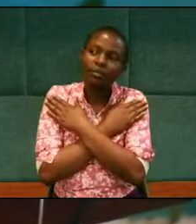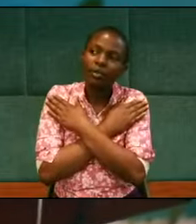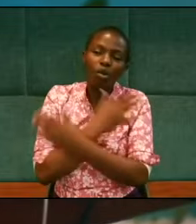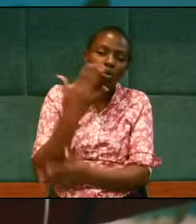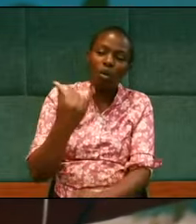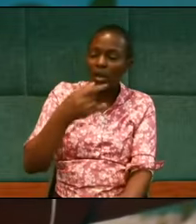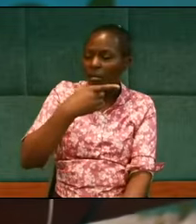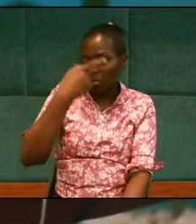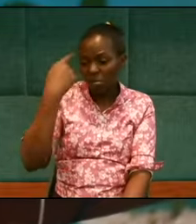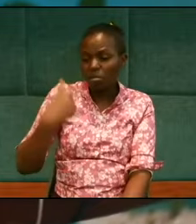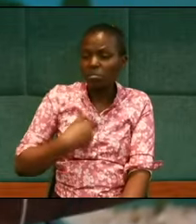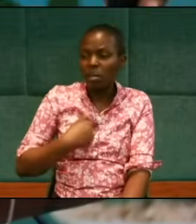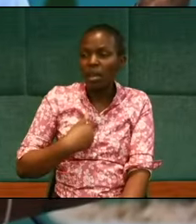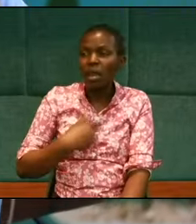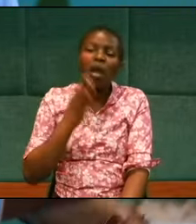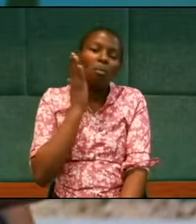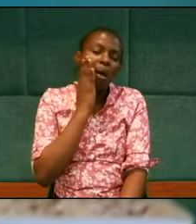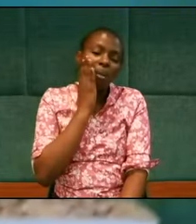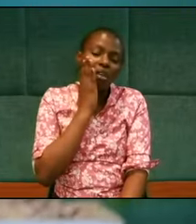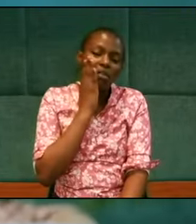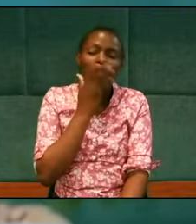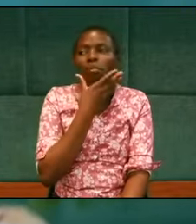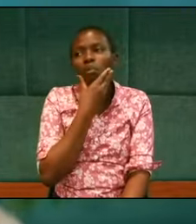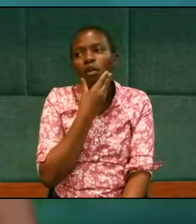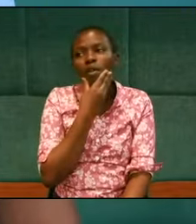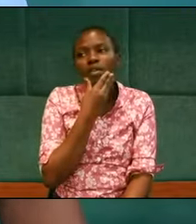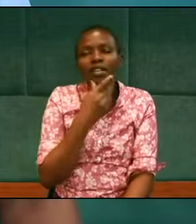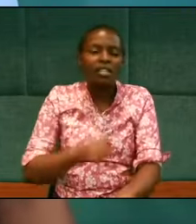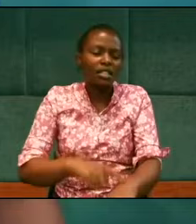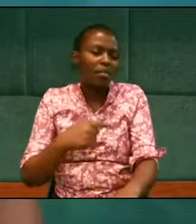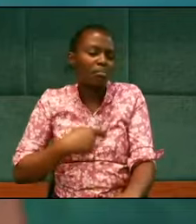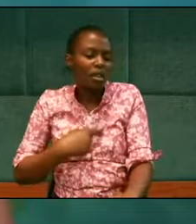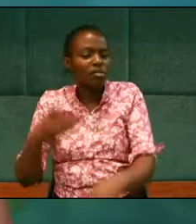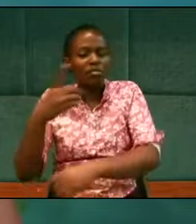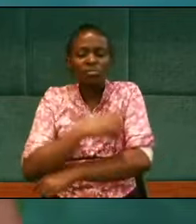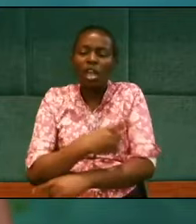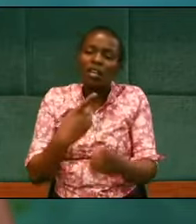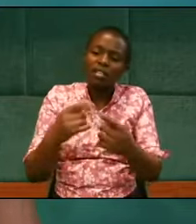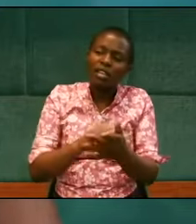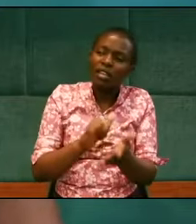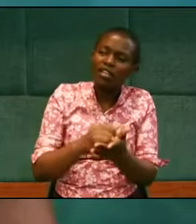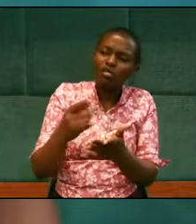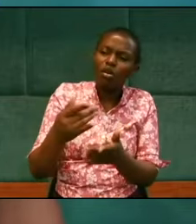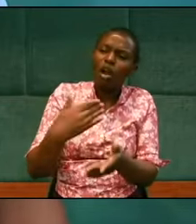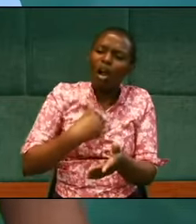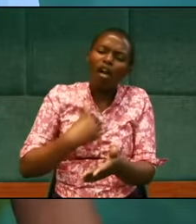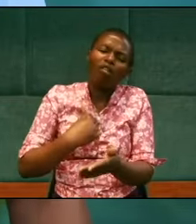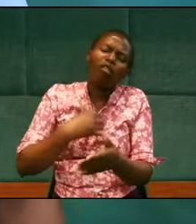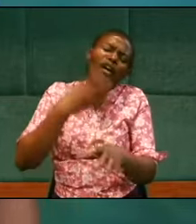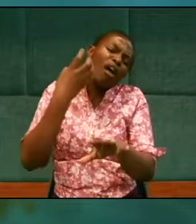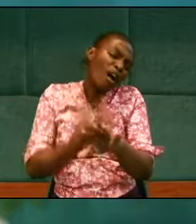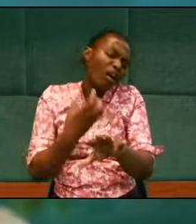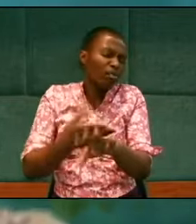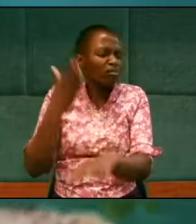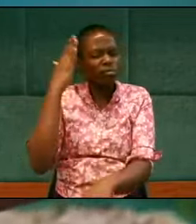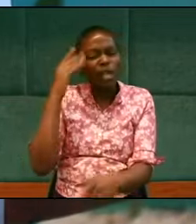boy. My mother loves me. When I was in school, they said, I have a big head. My mother said, don't mind them. Your head is the finest